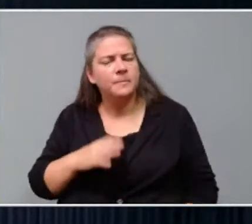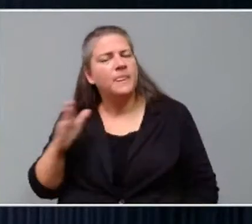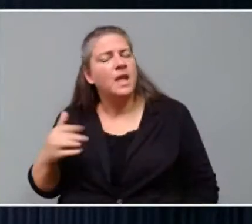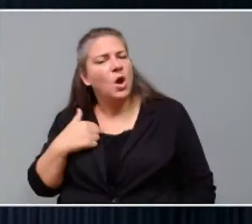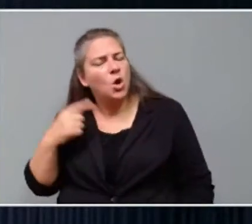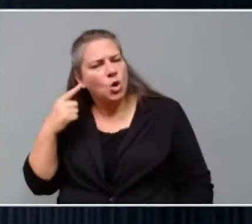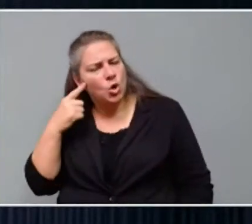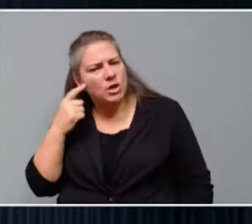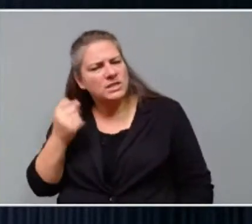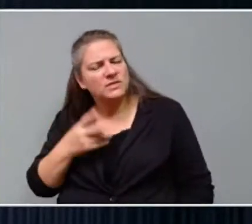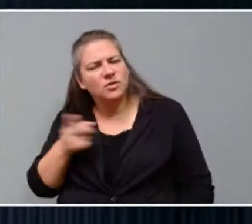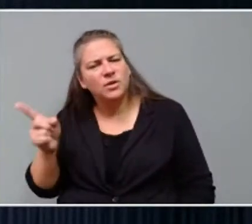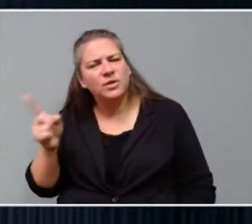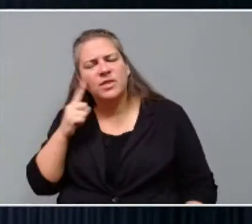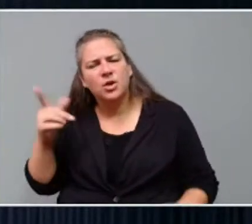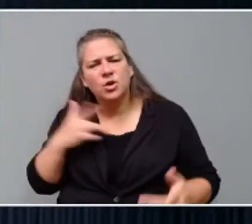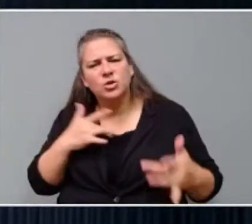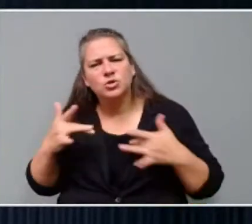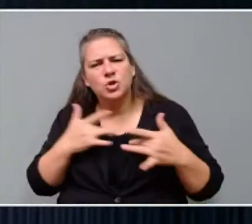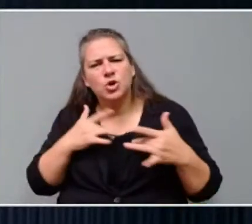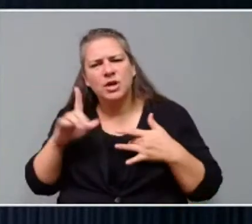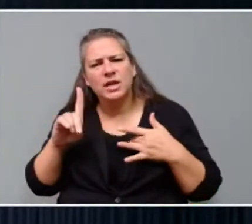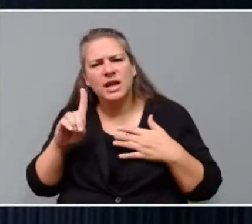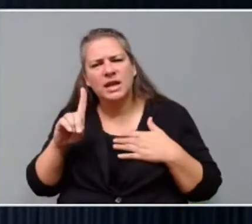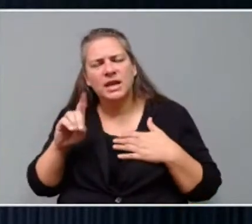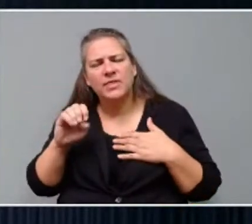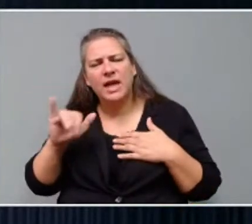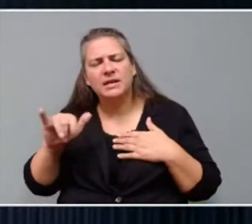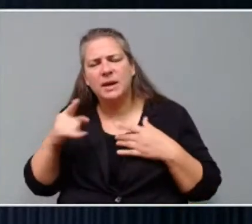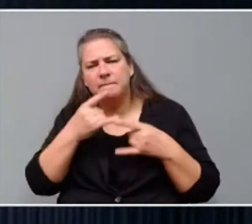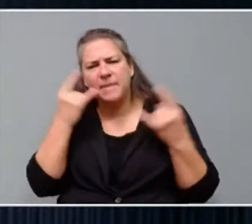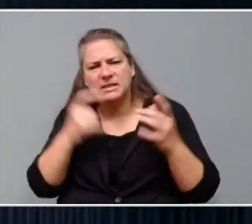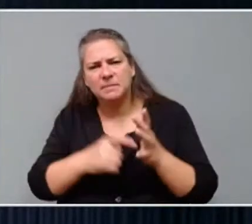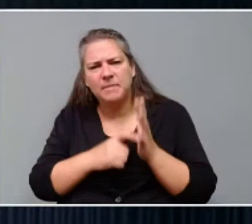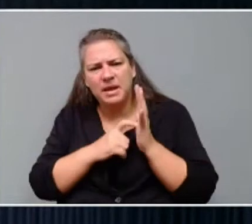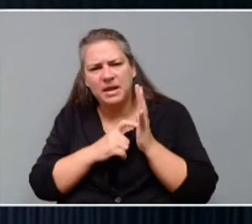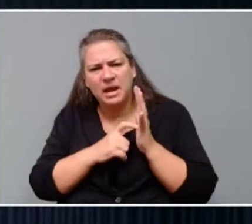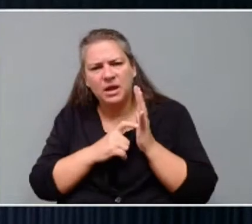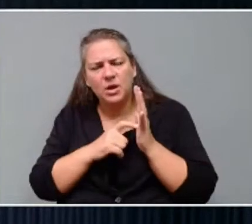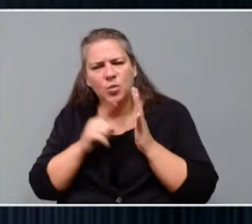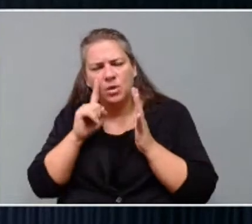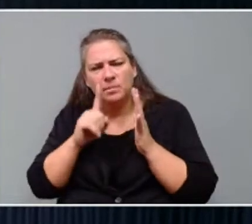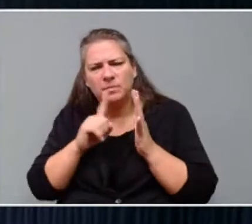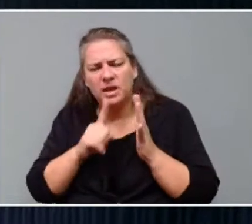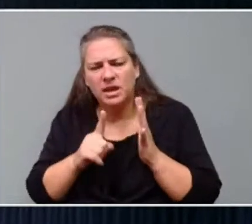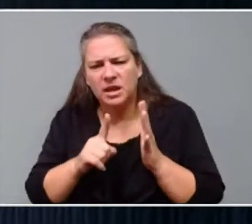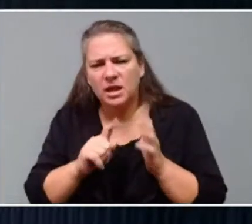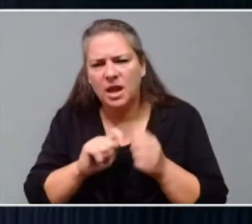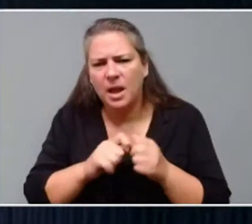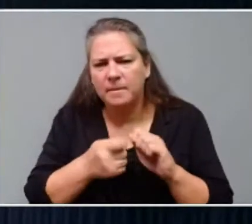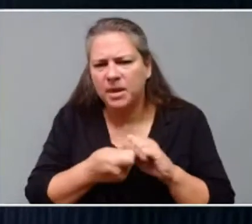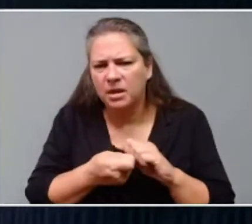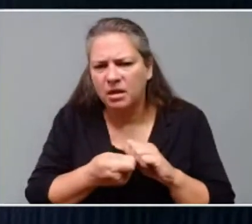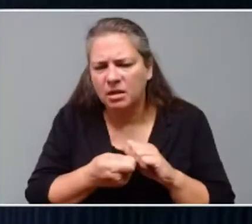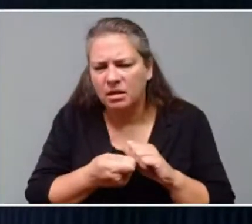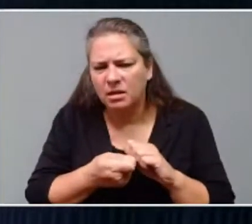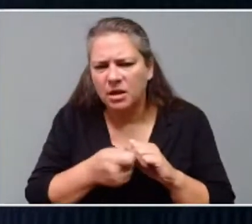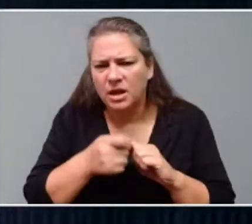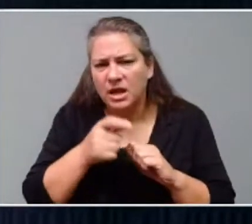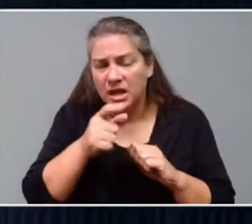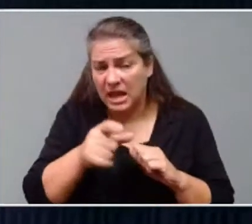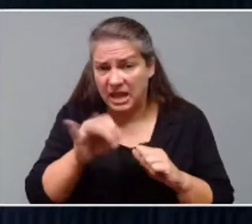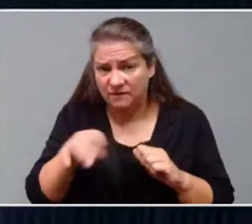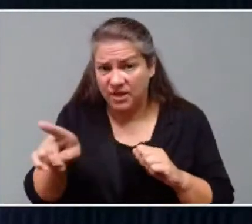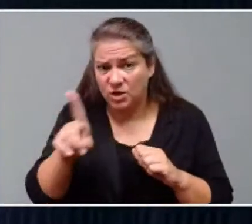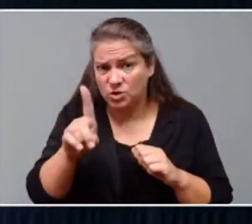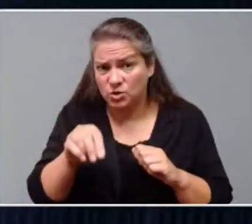concerned that the KBE mask mandate is going to be repealed. Your thoughts of if this action does go through? I know that this is